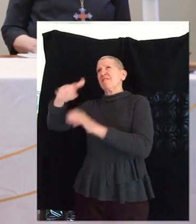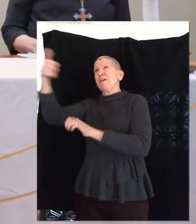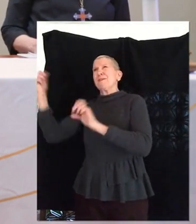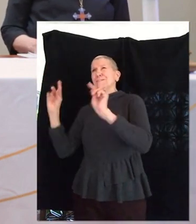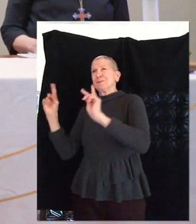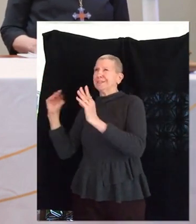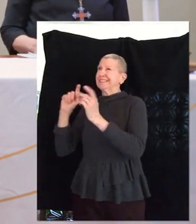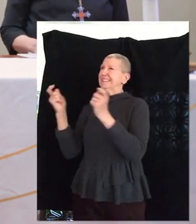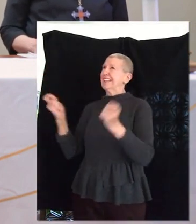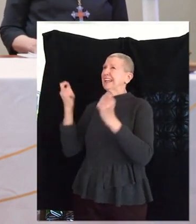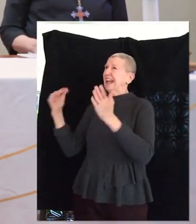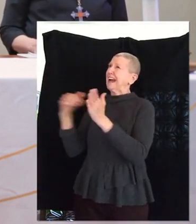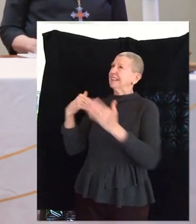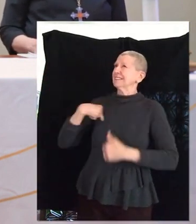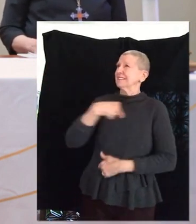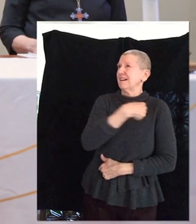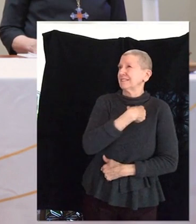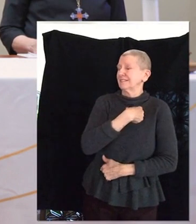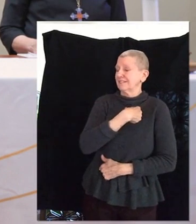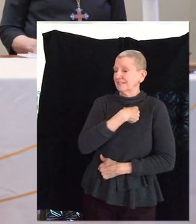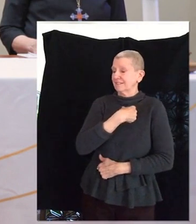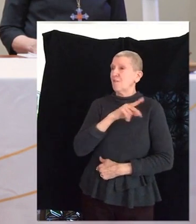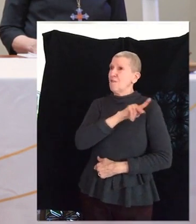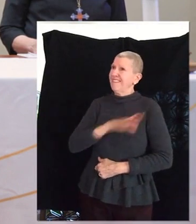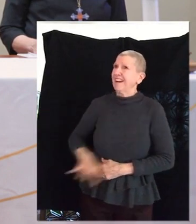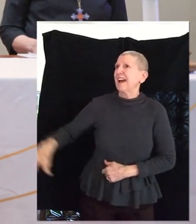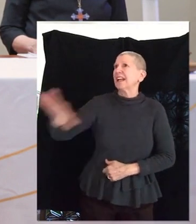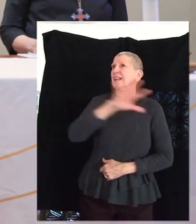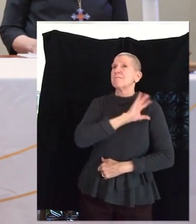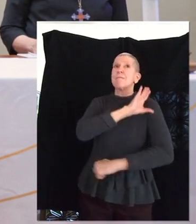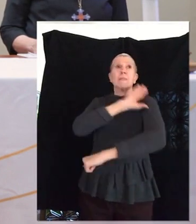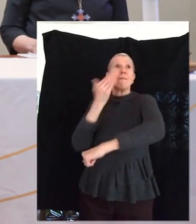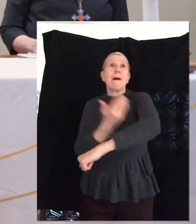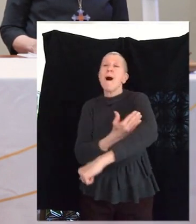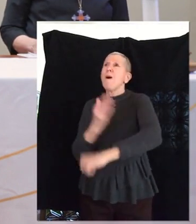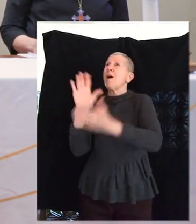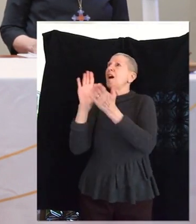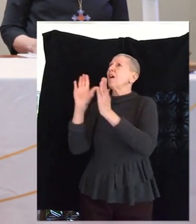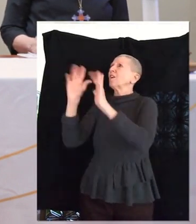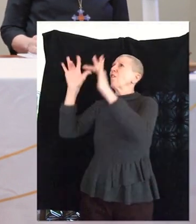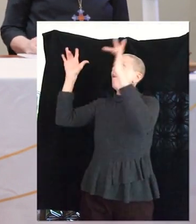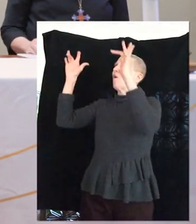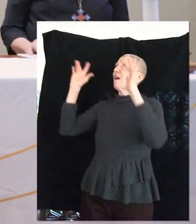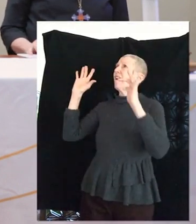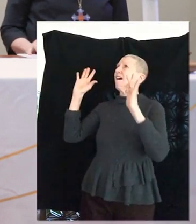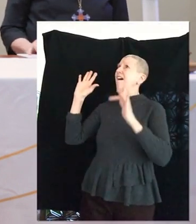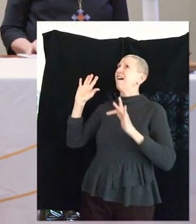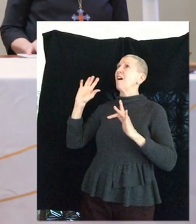dhiifnu. Qoramatti nun galchin. Hamaa nu oolchi malee. Mootummaan kan